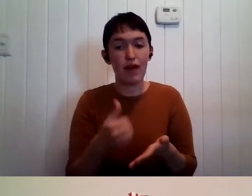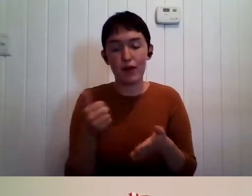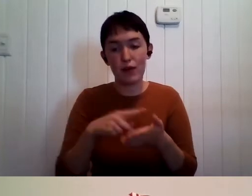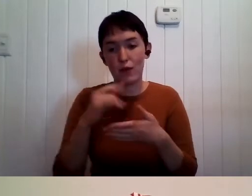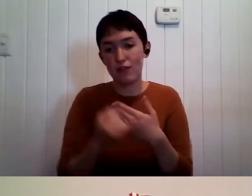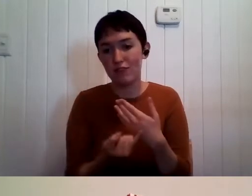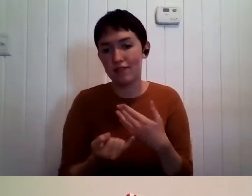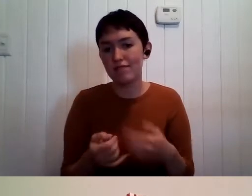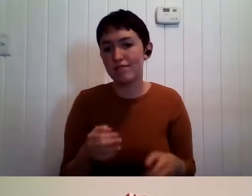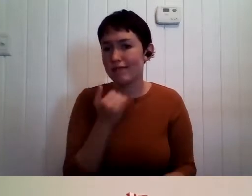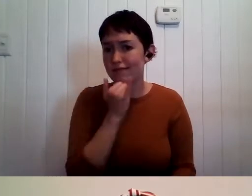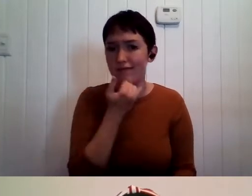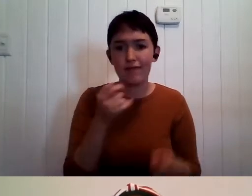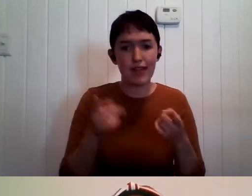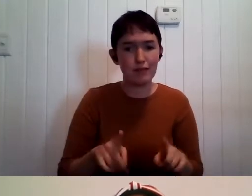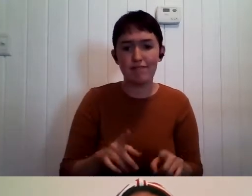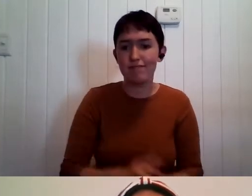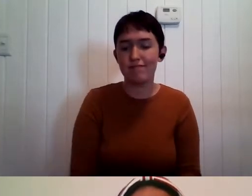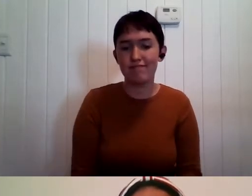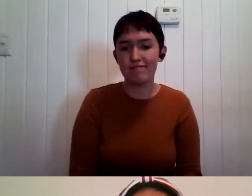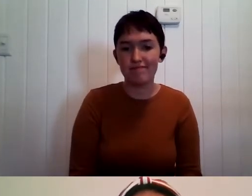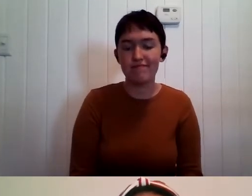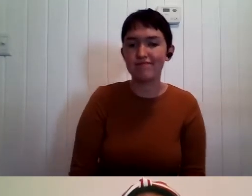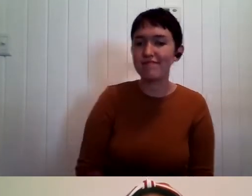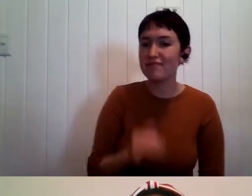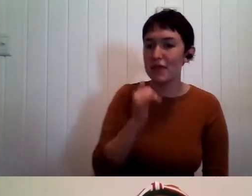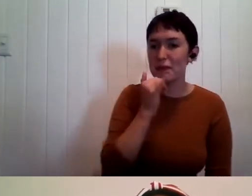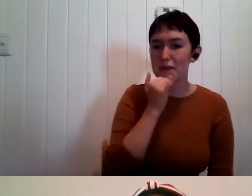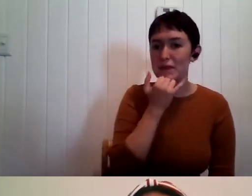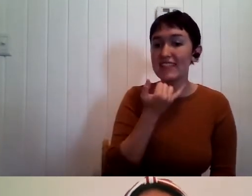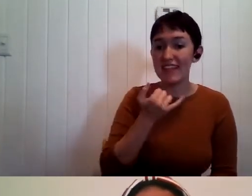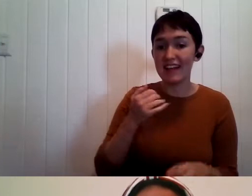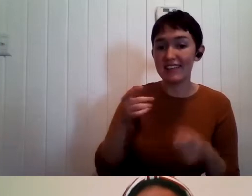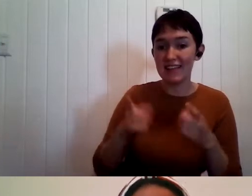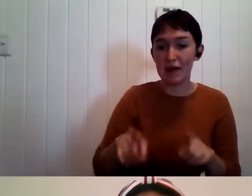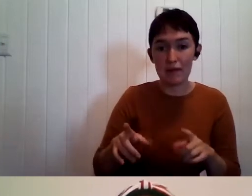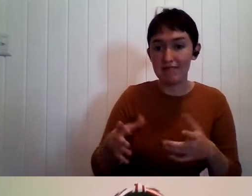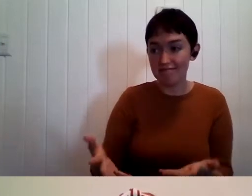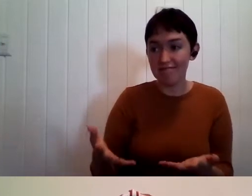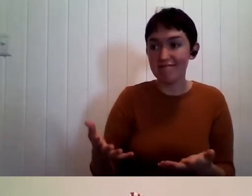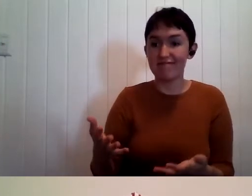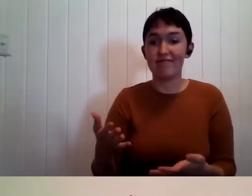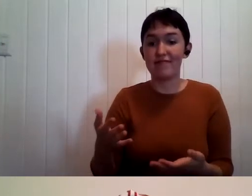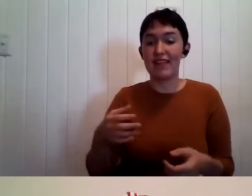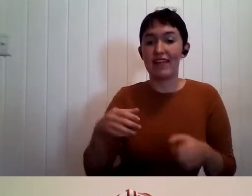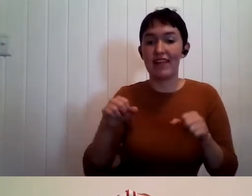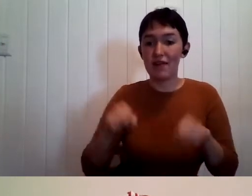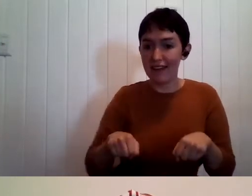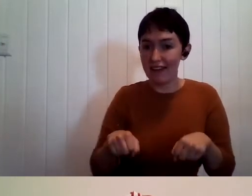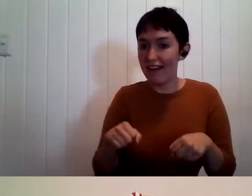it's not a bad thing. Mistakes have produced some of like the biggest